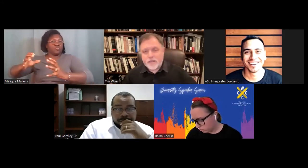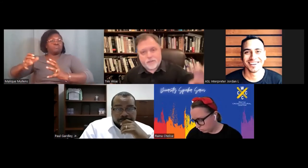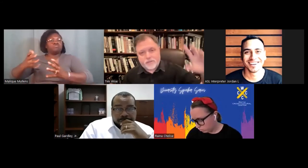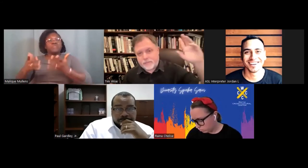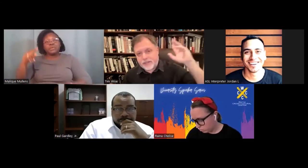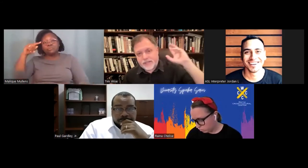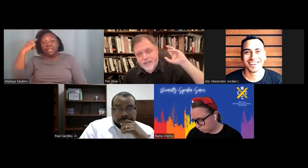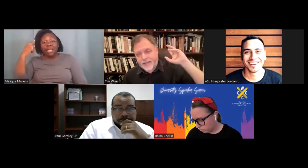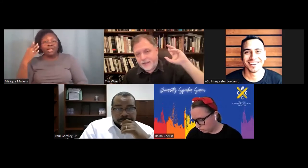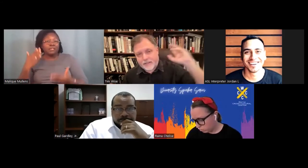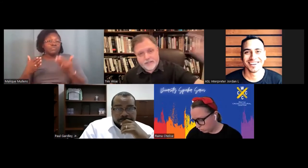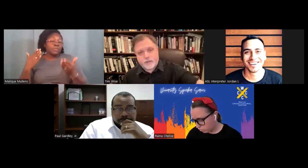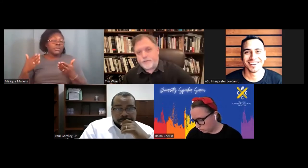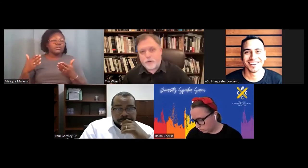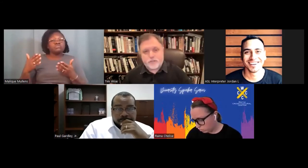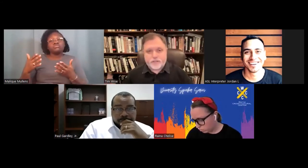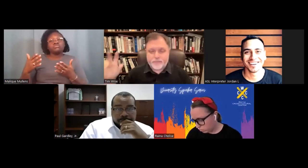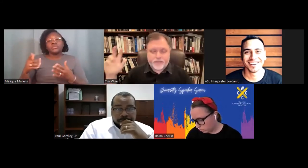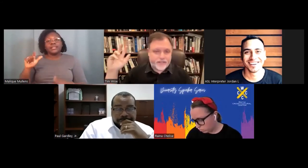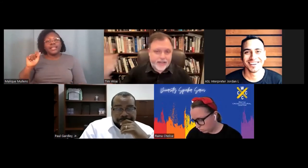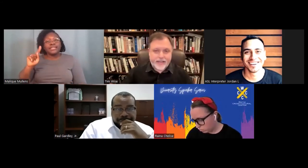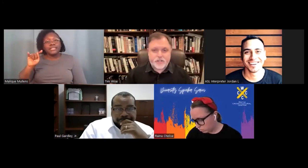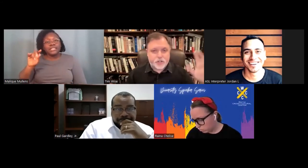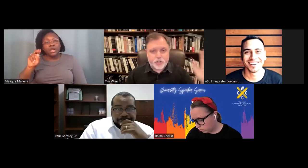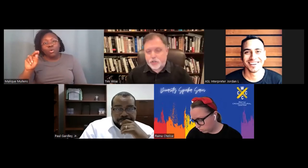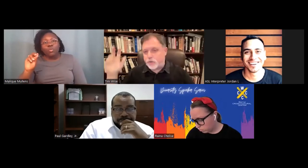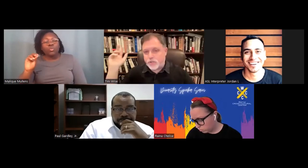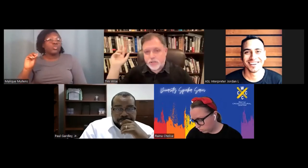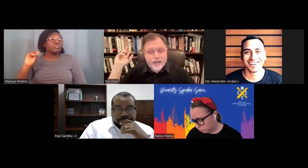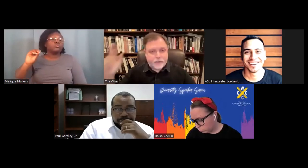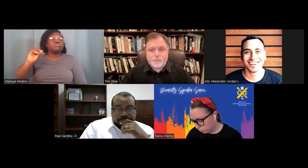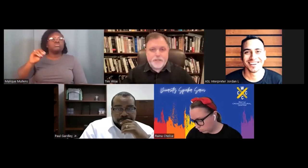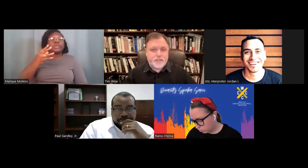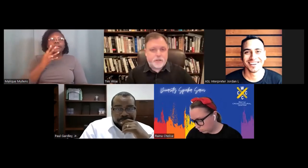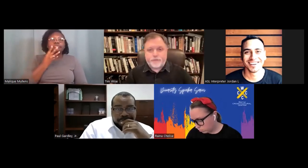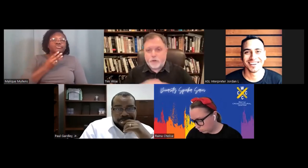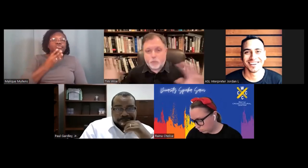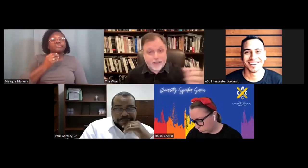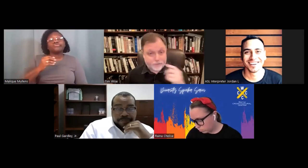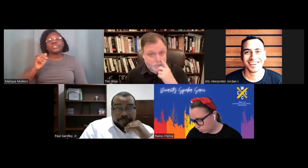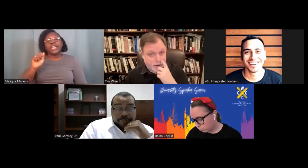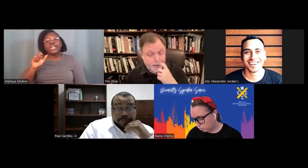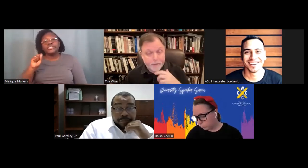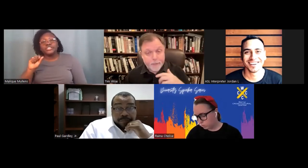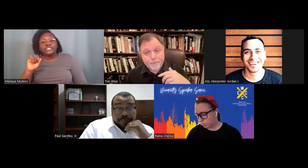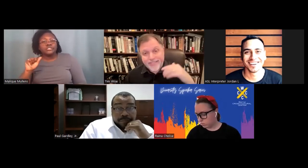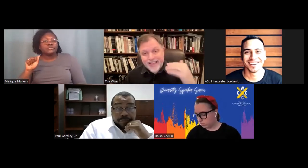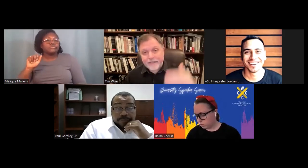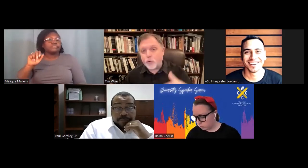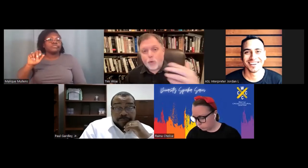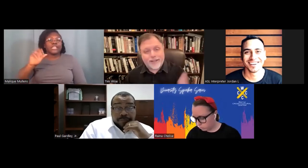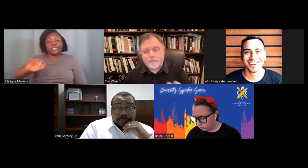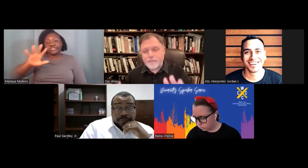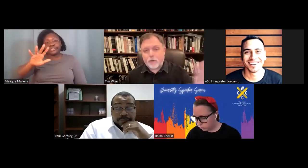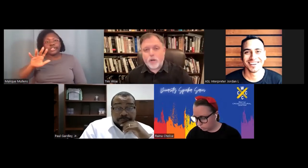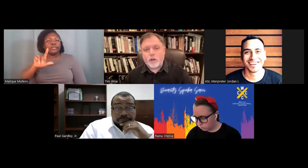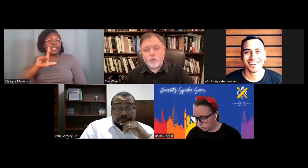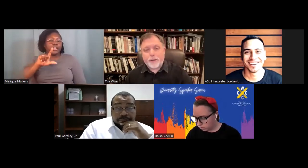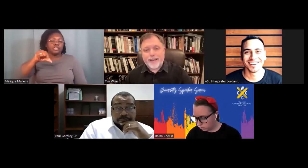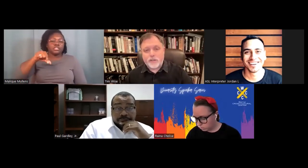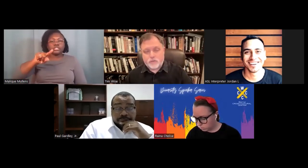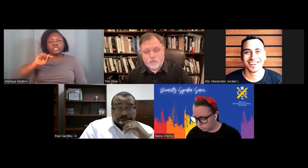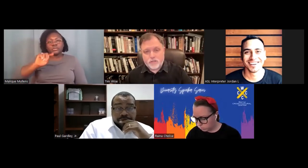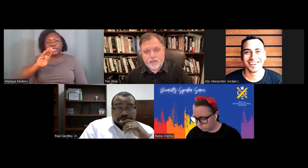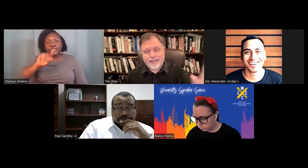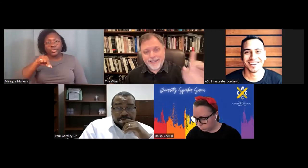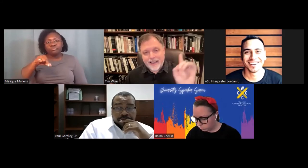folks, sometimes I'd say Latino folks, sometimes I'd say Asians, Jews, LGBTQ folks, whatever, right? Didn't matter what group